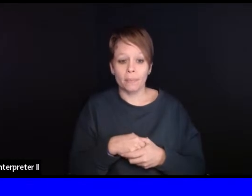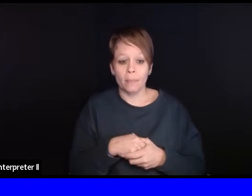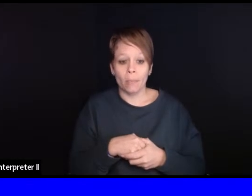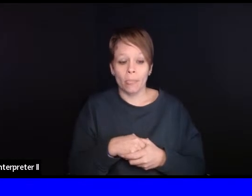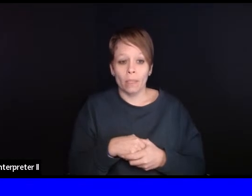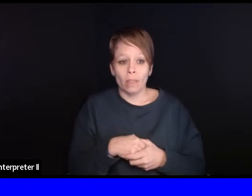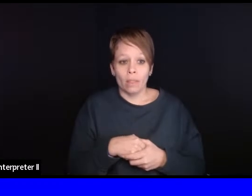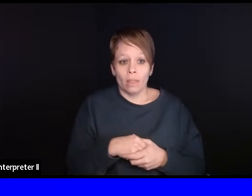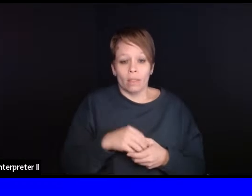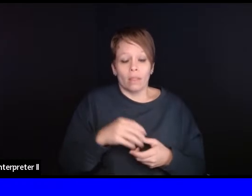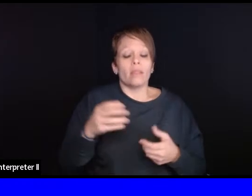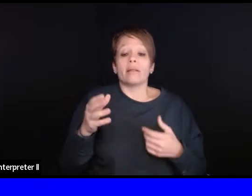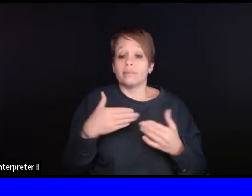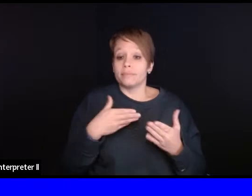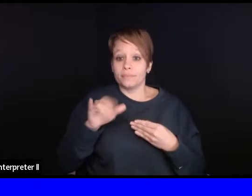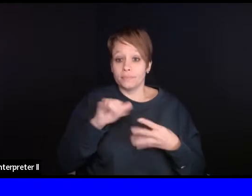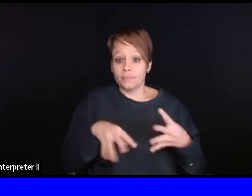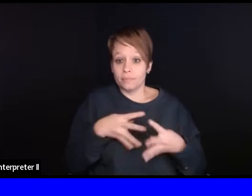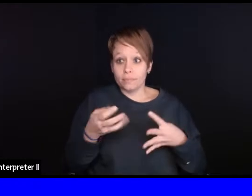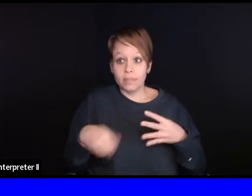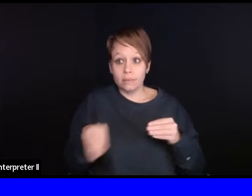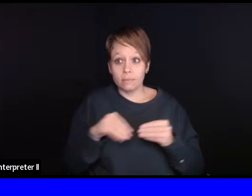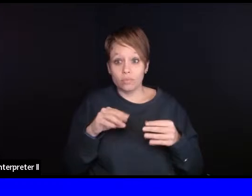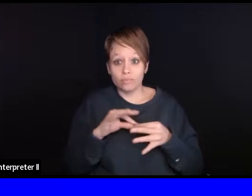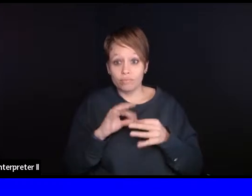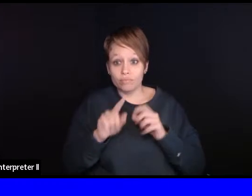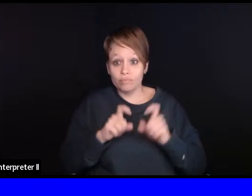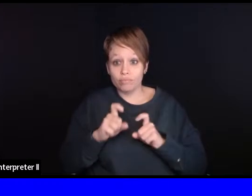So that's the schedule. Any other comments or questions?